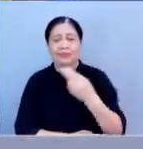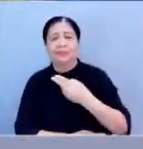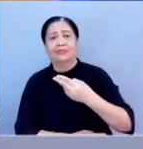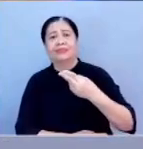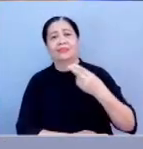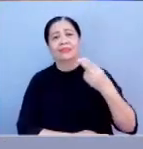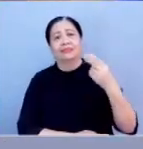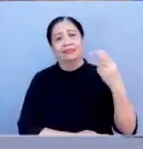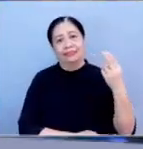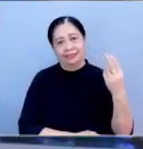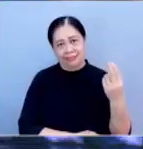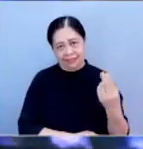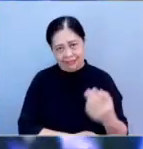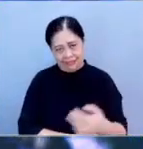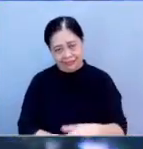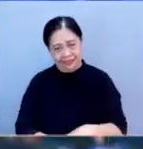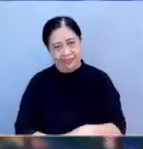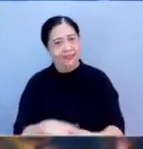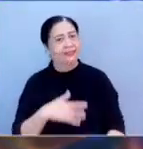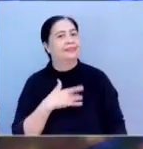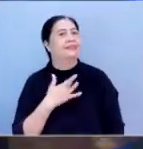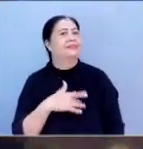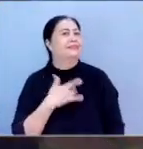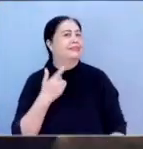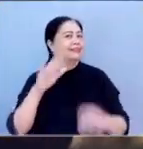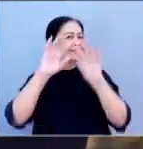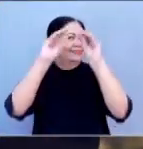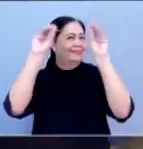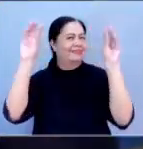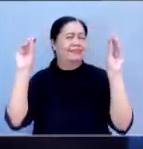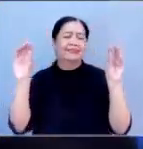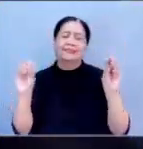oh, the feeling of